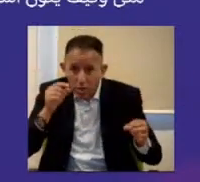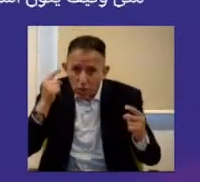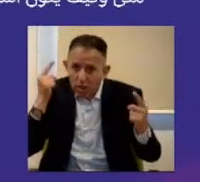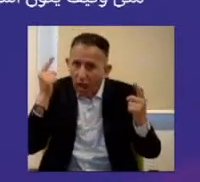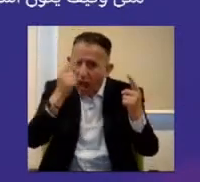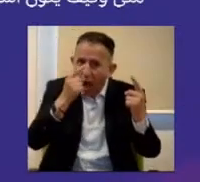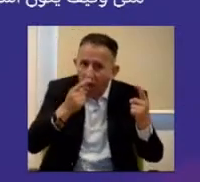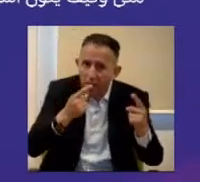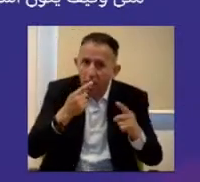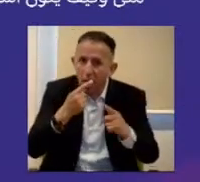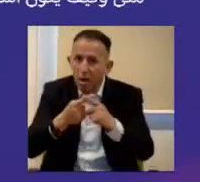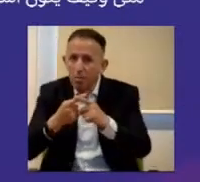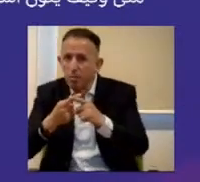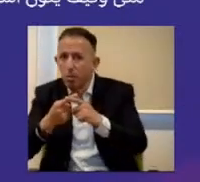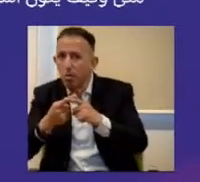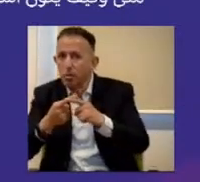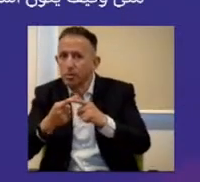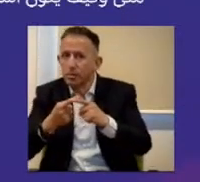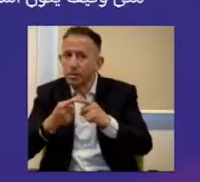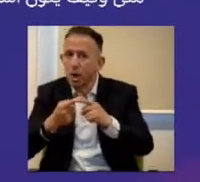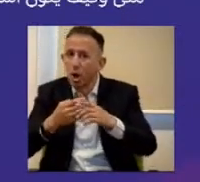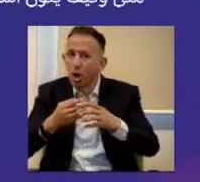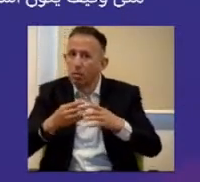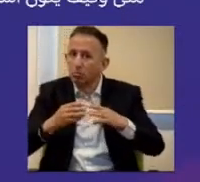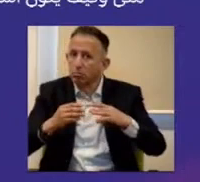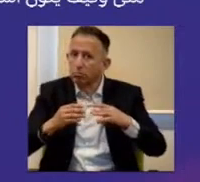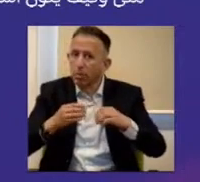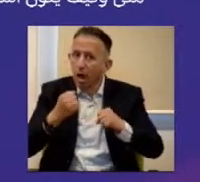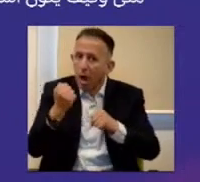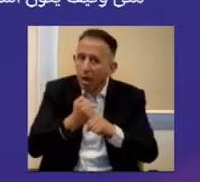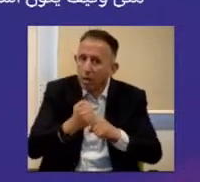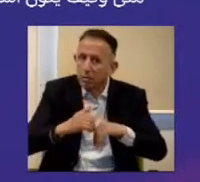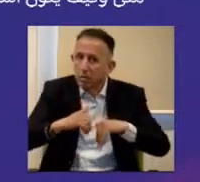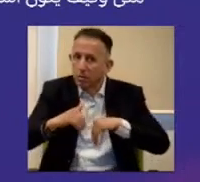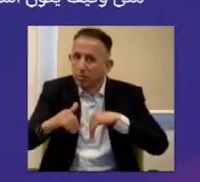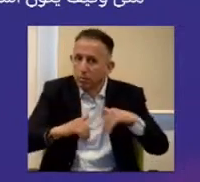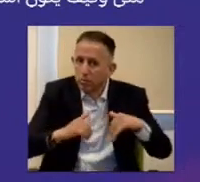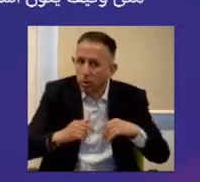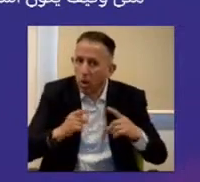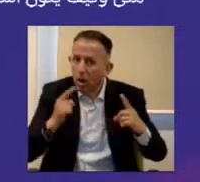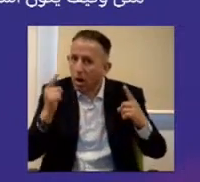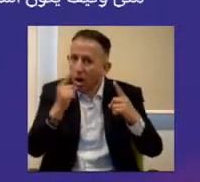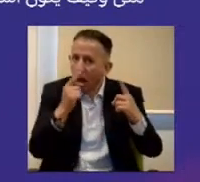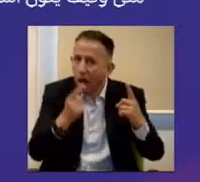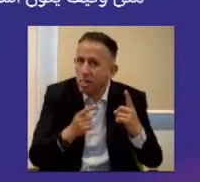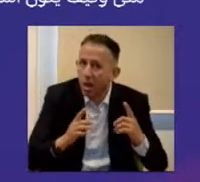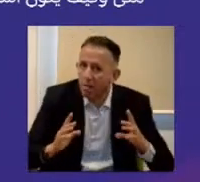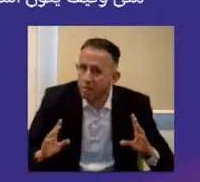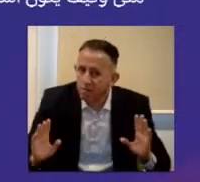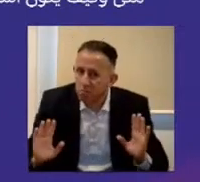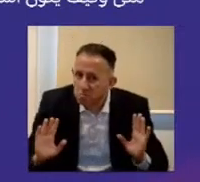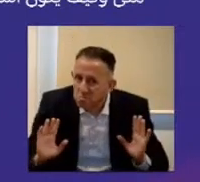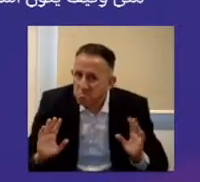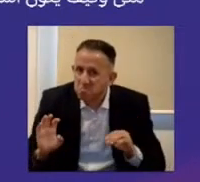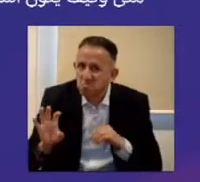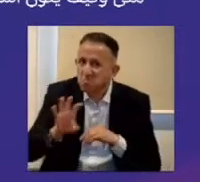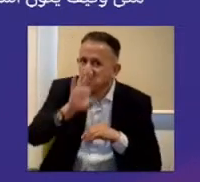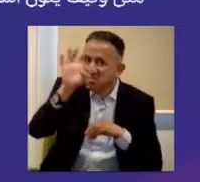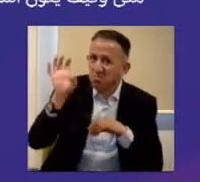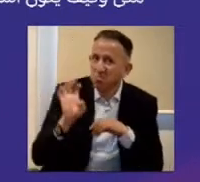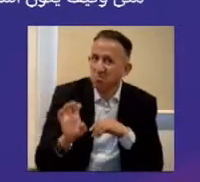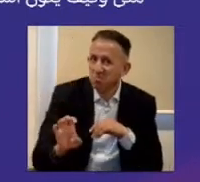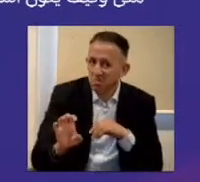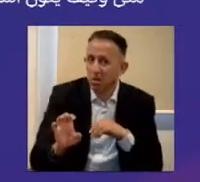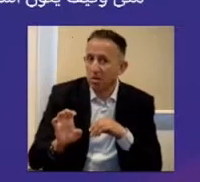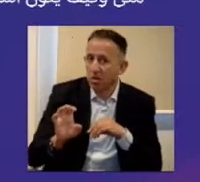mind that, because this is critical in education, AI is intelligence without thoughts. AI doesn't think in the